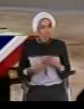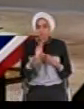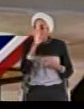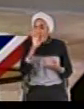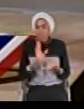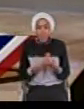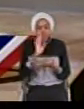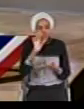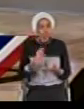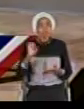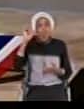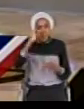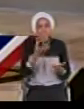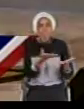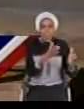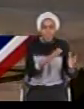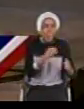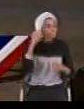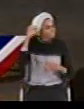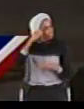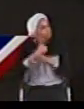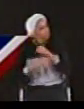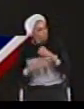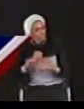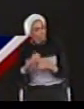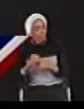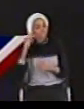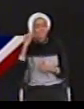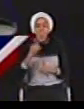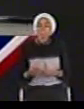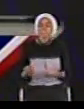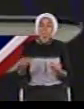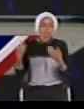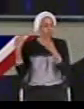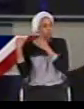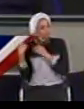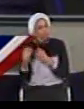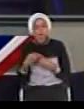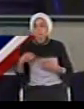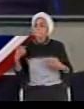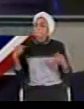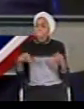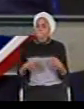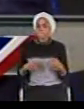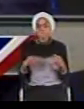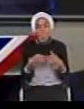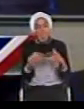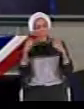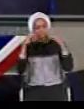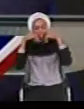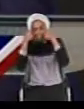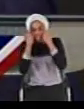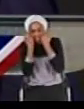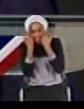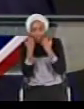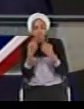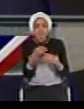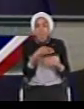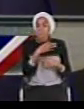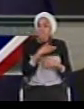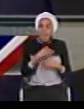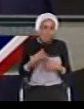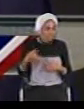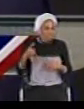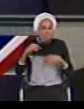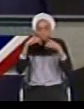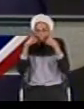He died, he suffered, he bore pain, he bore the shame and the agony of the death